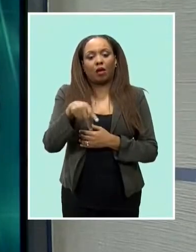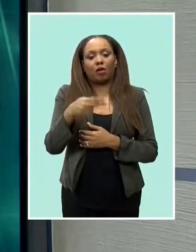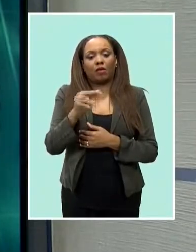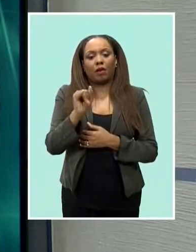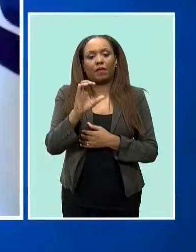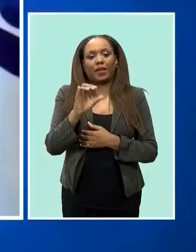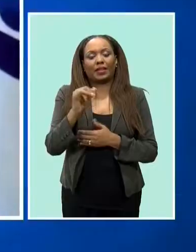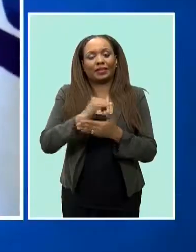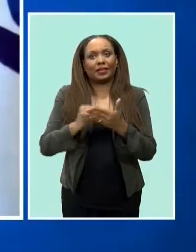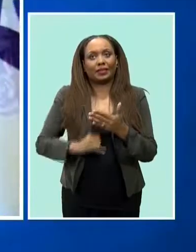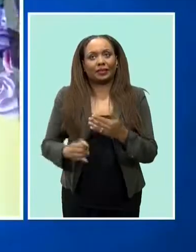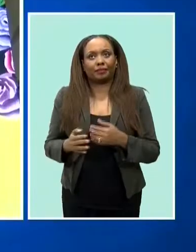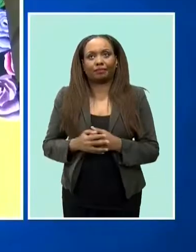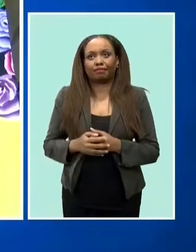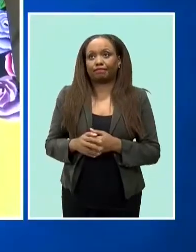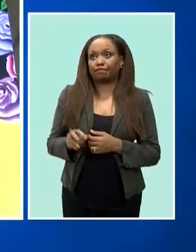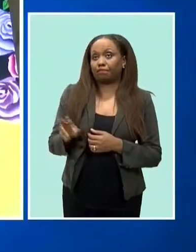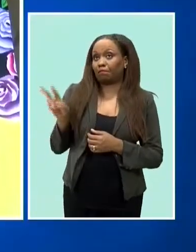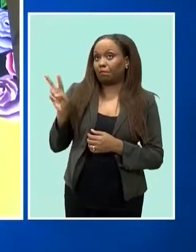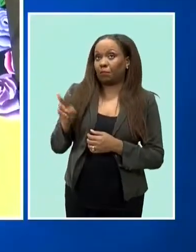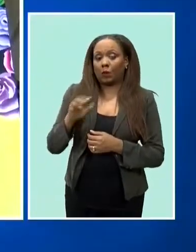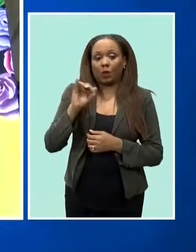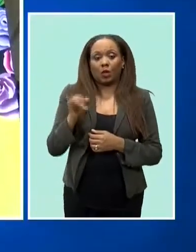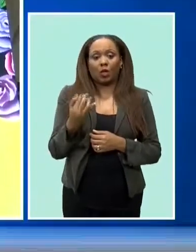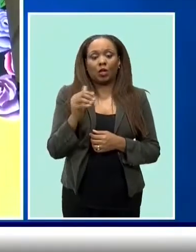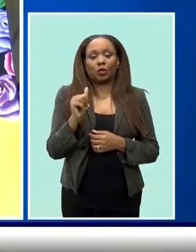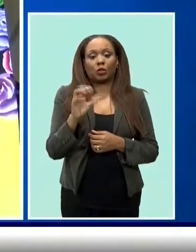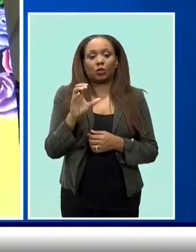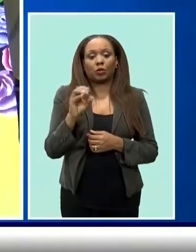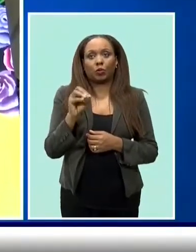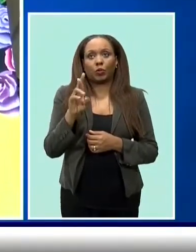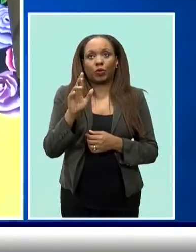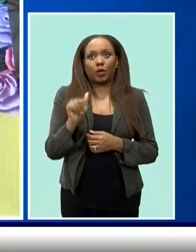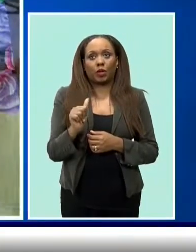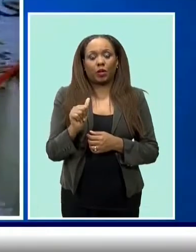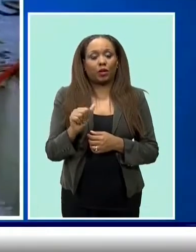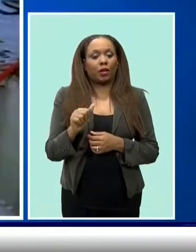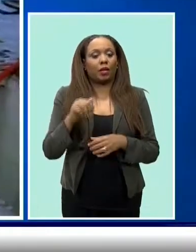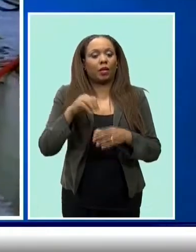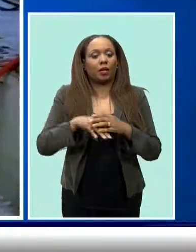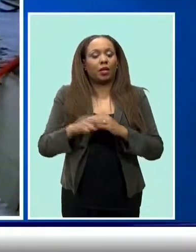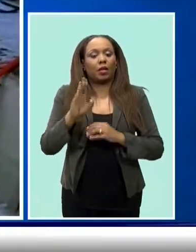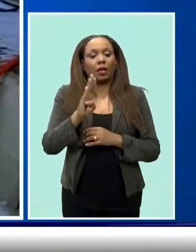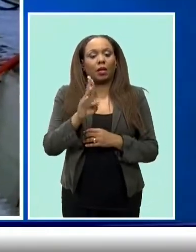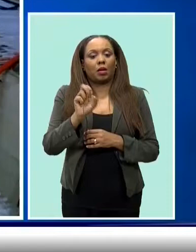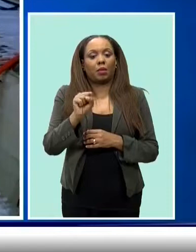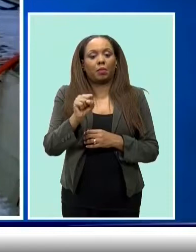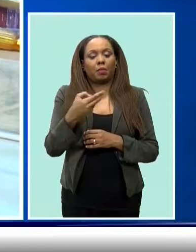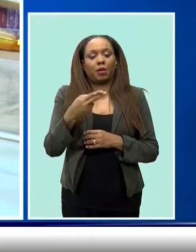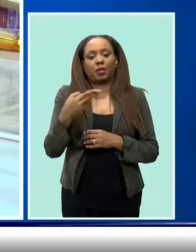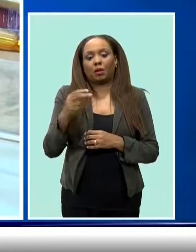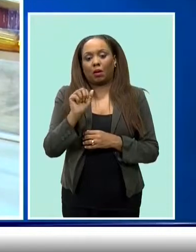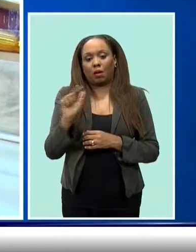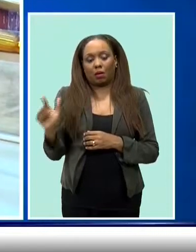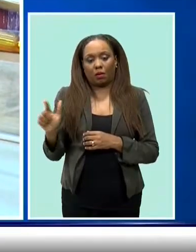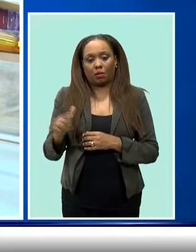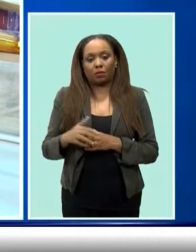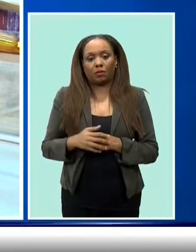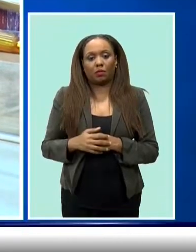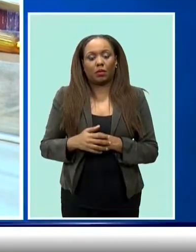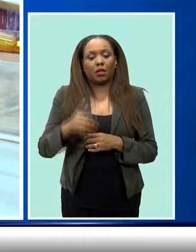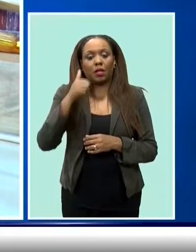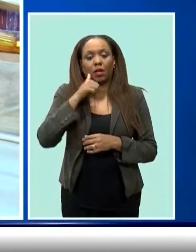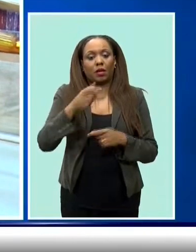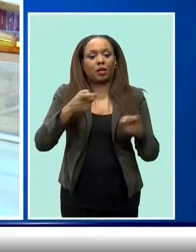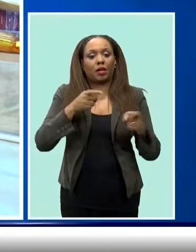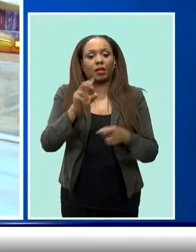Jacoria Designs is a small customization business located at Industry Road in Bush Hall, St. Michael. Nicola Best is